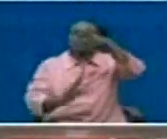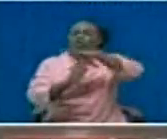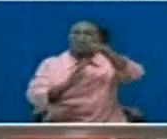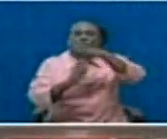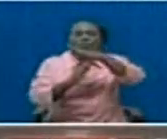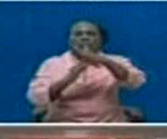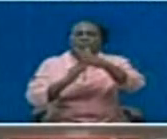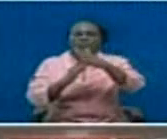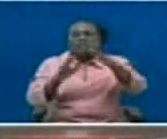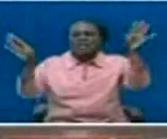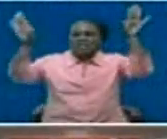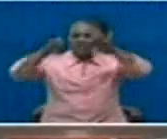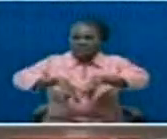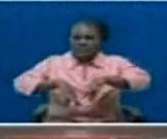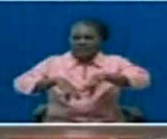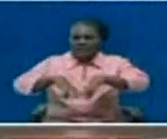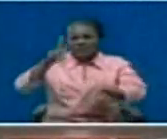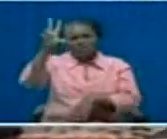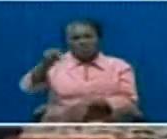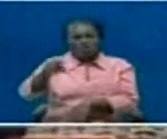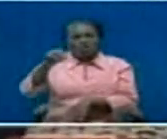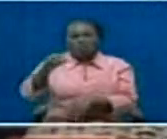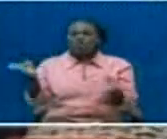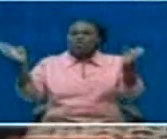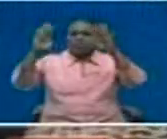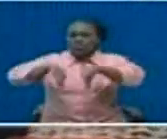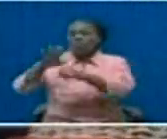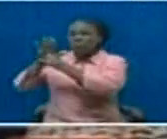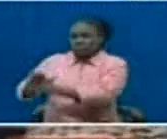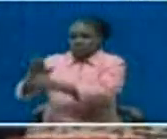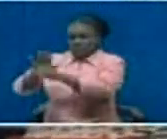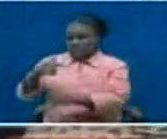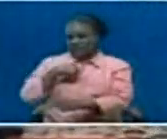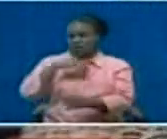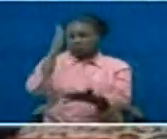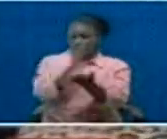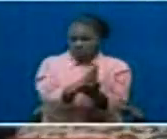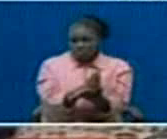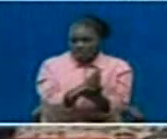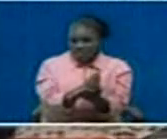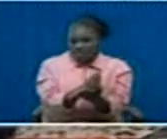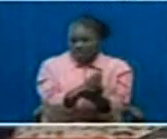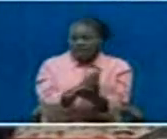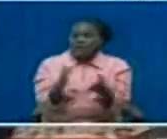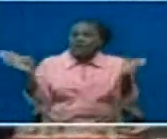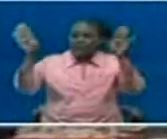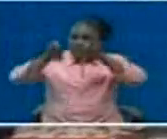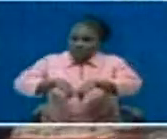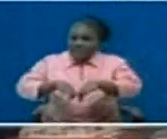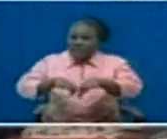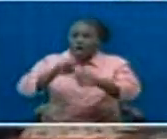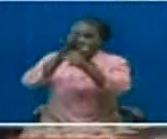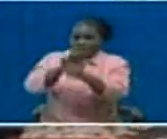Rift. No. Rift Valley has also marginalized us, by the way. Really? Oh, yes. Rift Valley? No, we don't